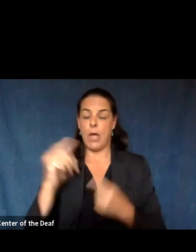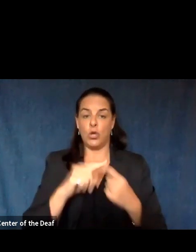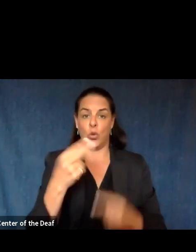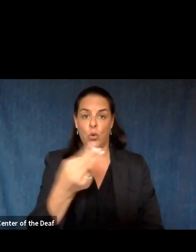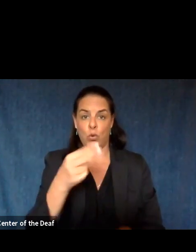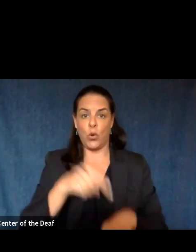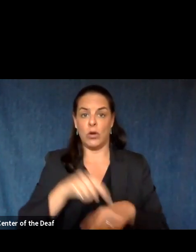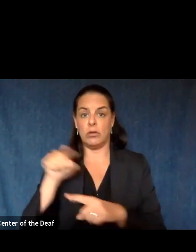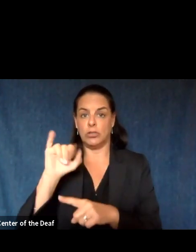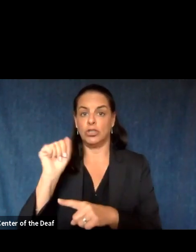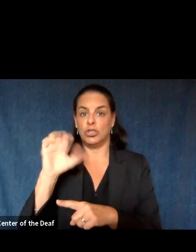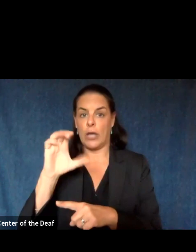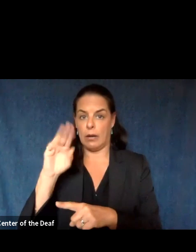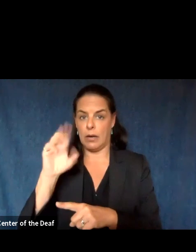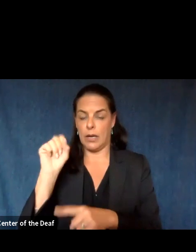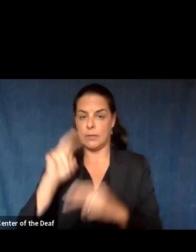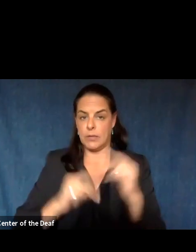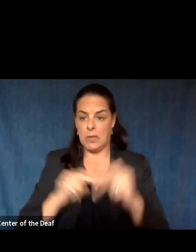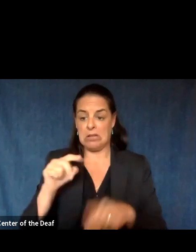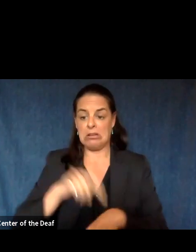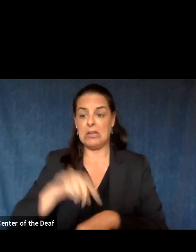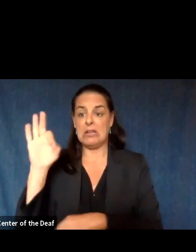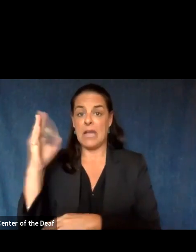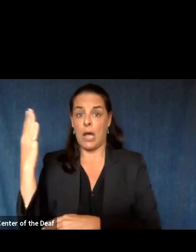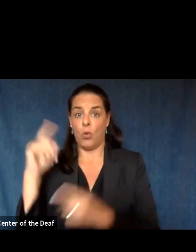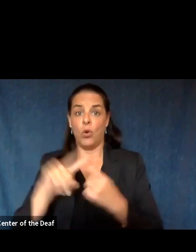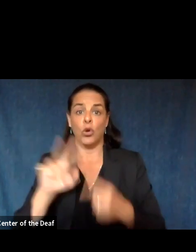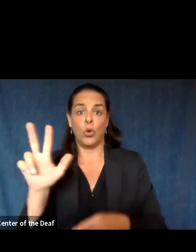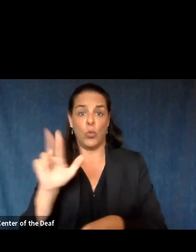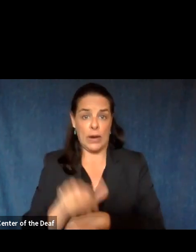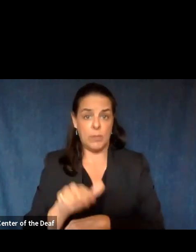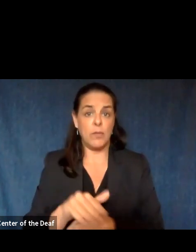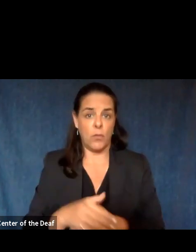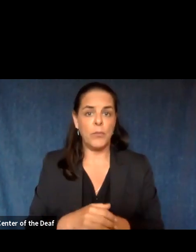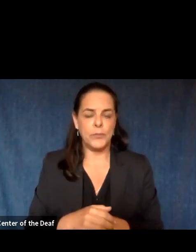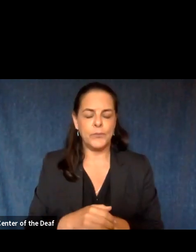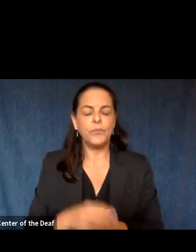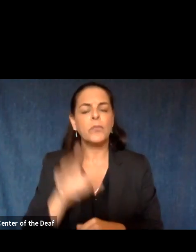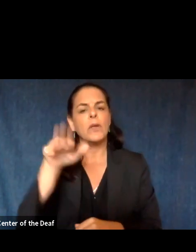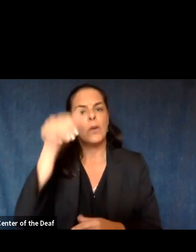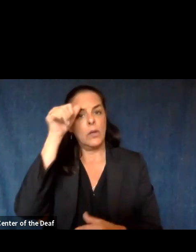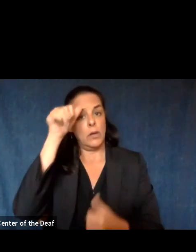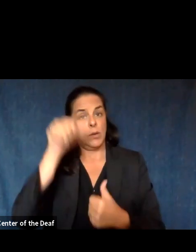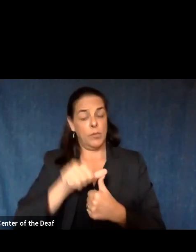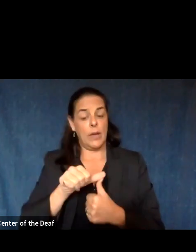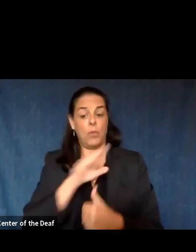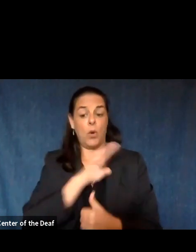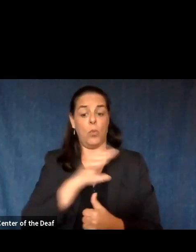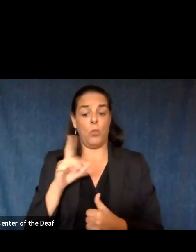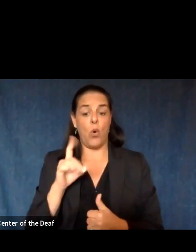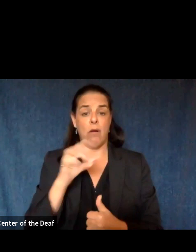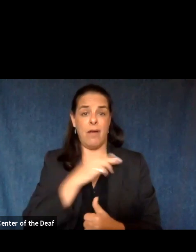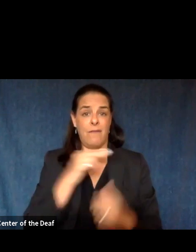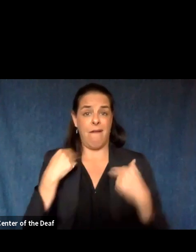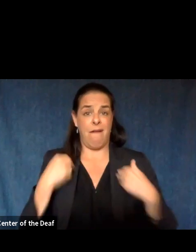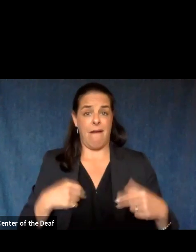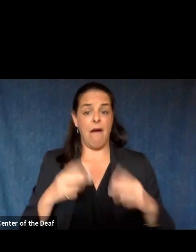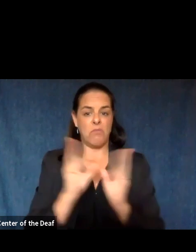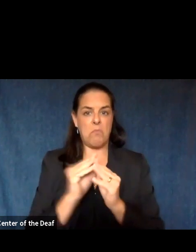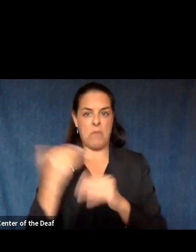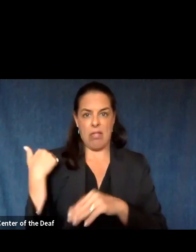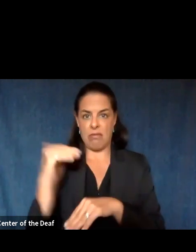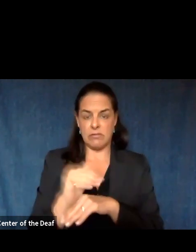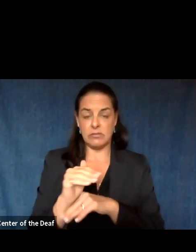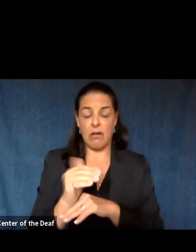Building, also from 9 a.m. to 3 p.m. As a reminder, the Board of Health met last night, and their next meeting is scheduled